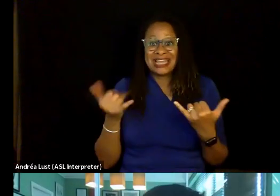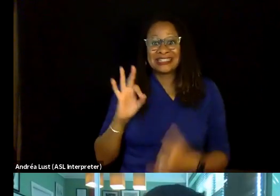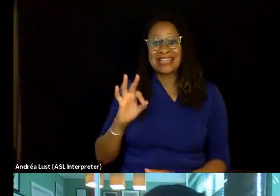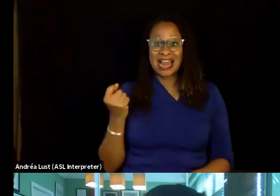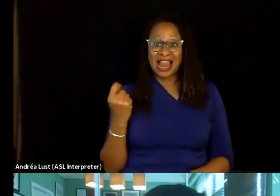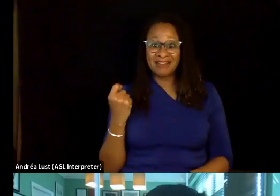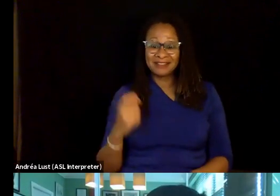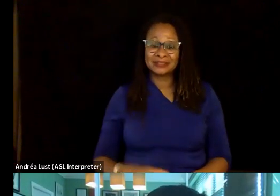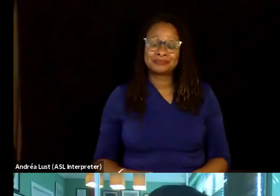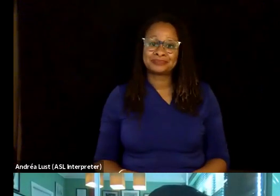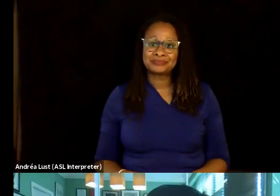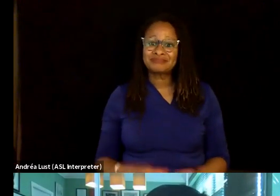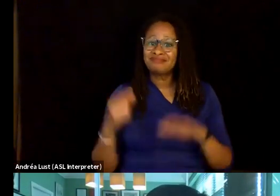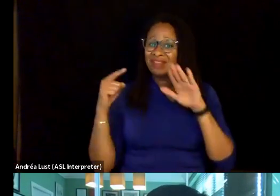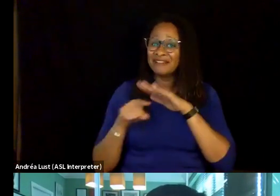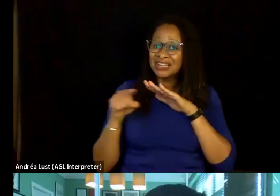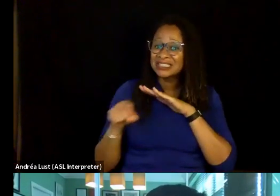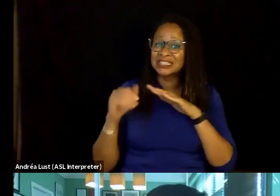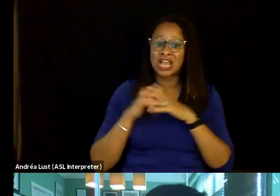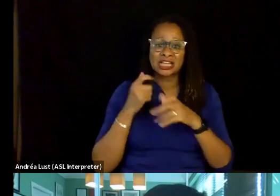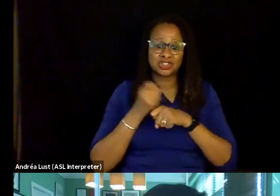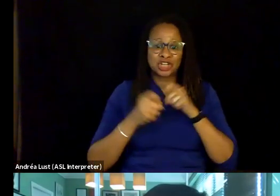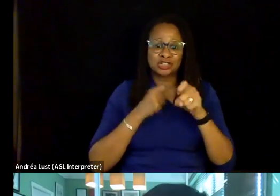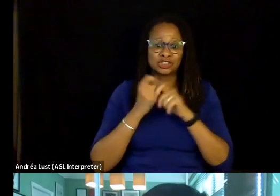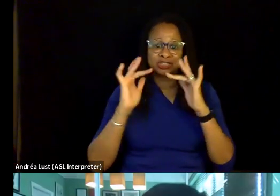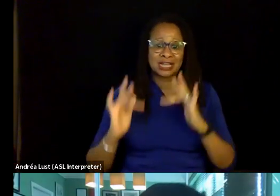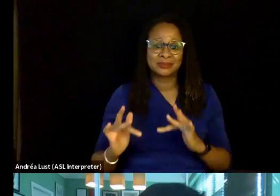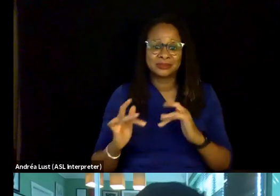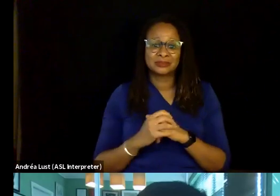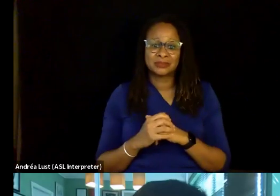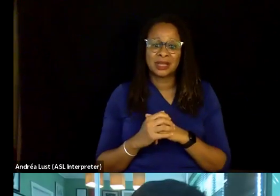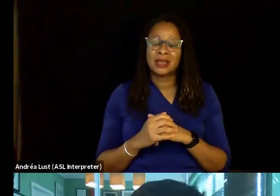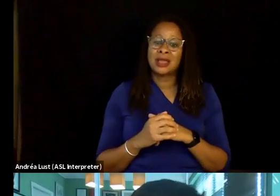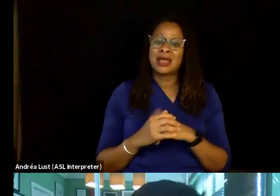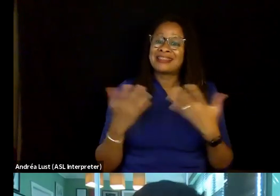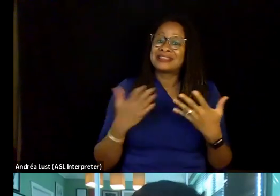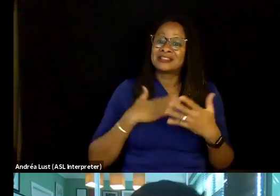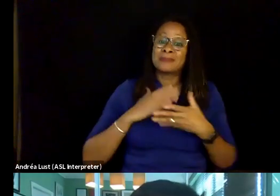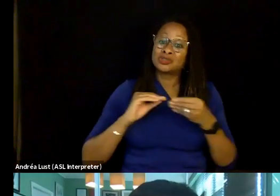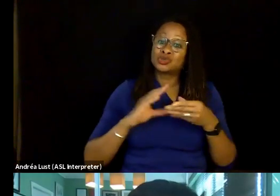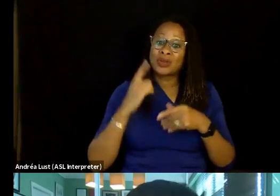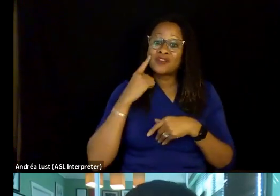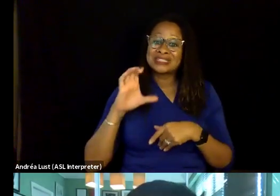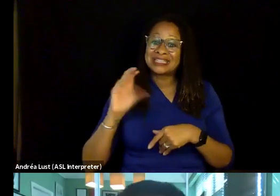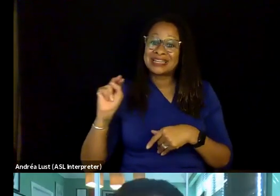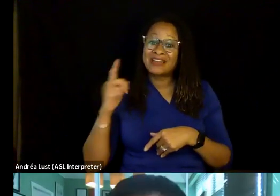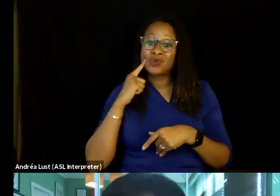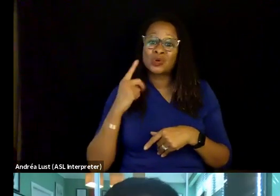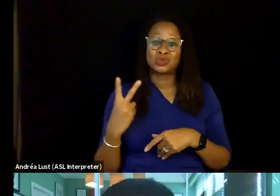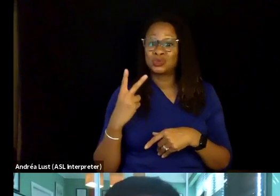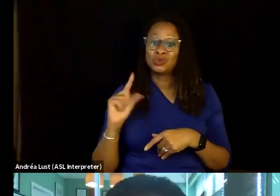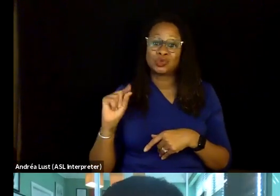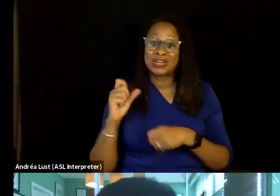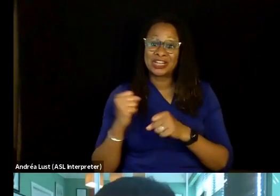You know, the investigations into terrorist networks in Southeast Asia. This was my story for CNN for two decades.